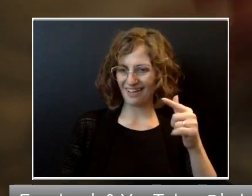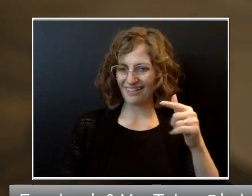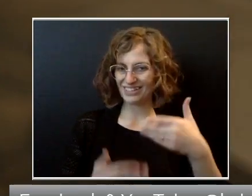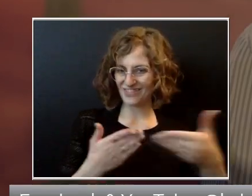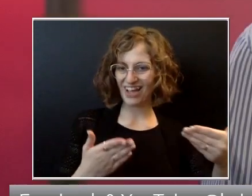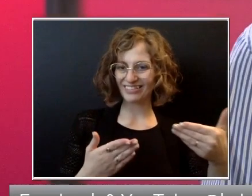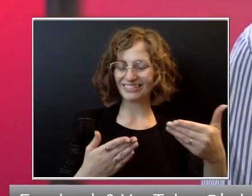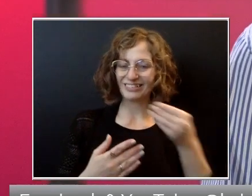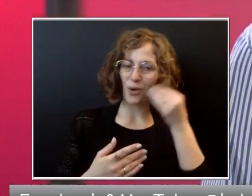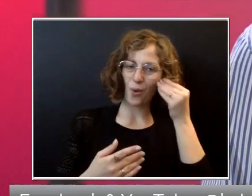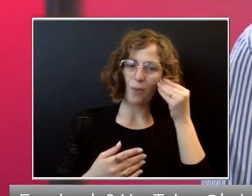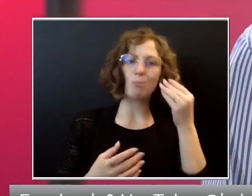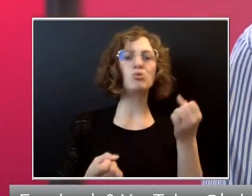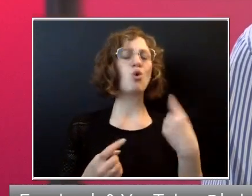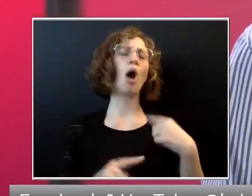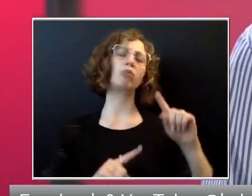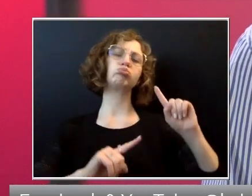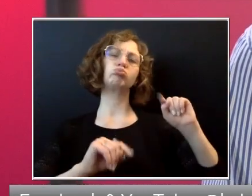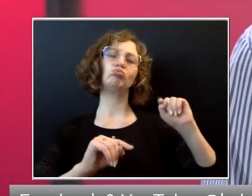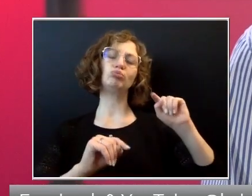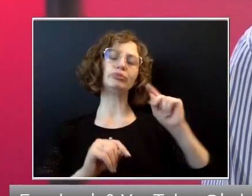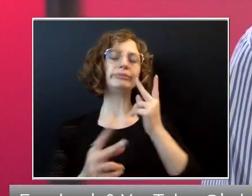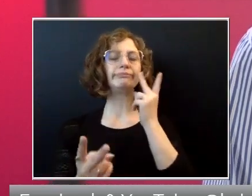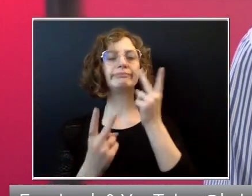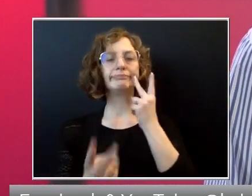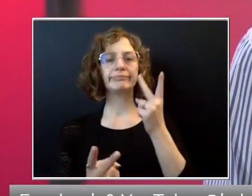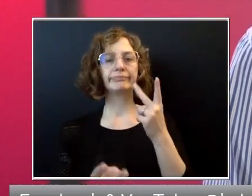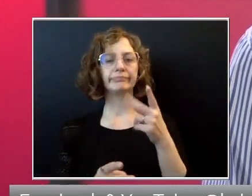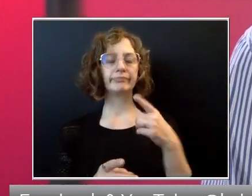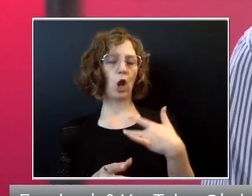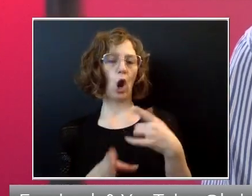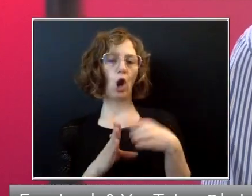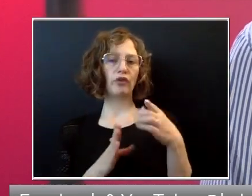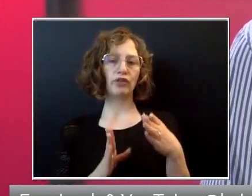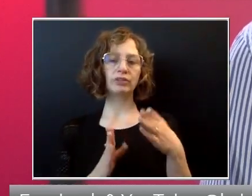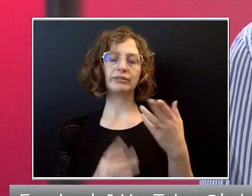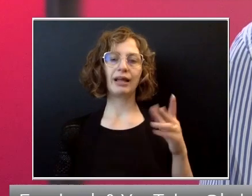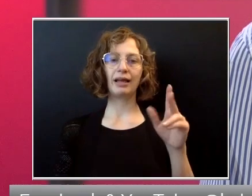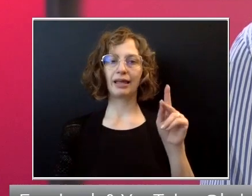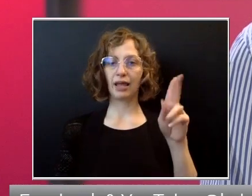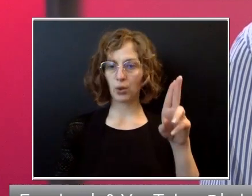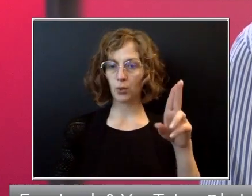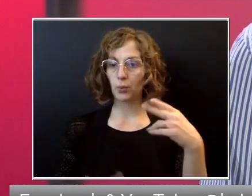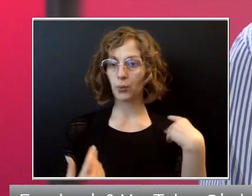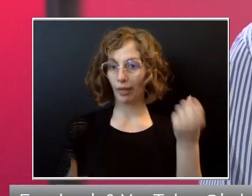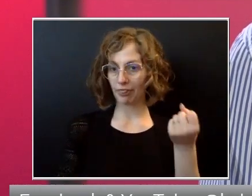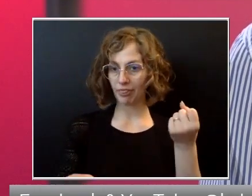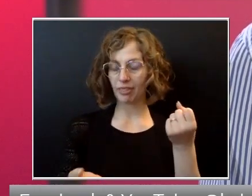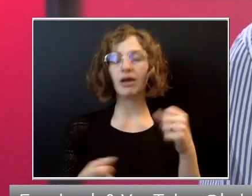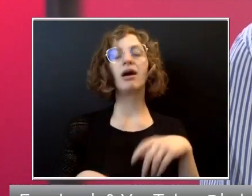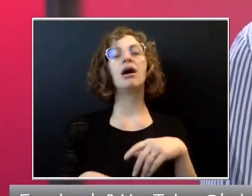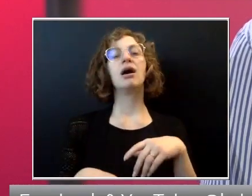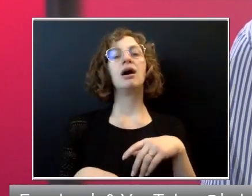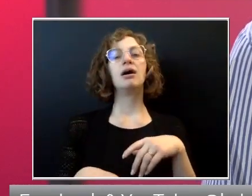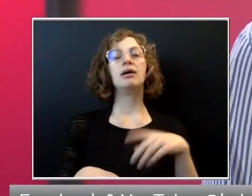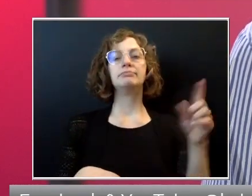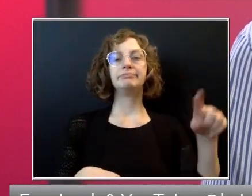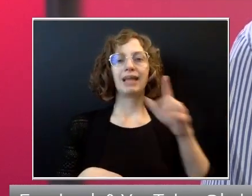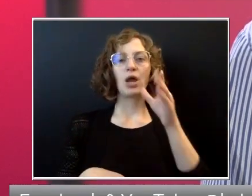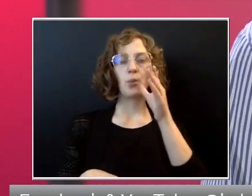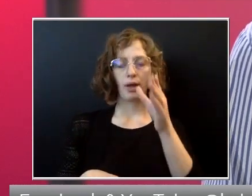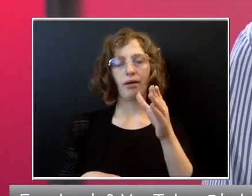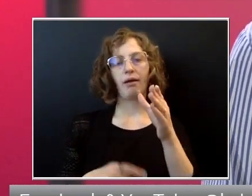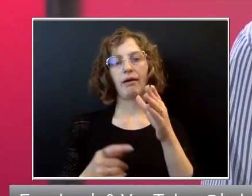for cardiologist visits at University of Kansas Health System, and they will do you know,